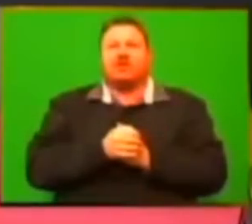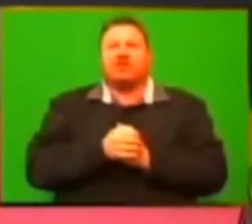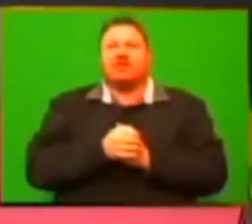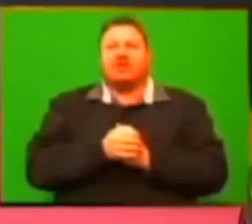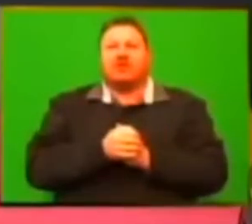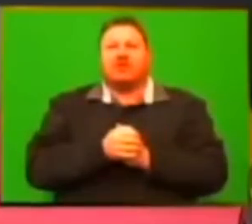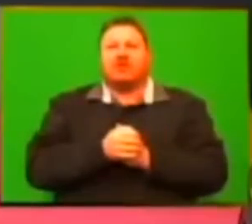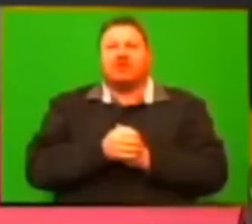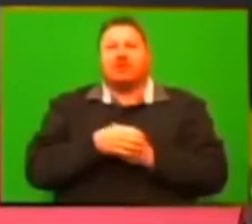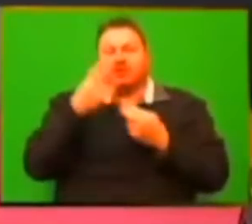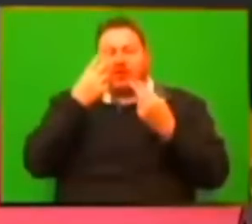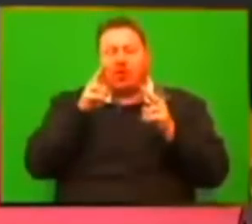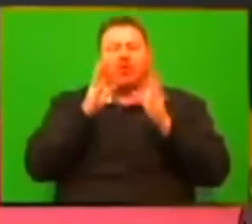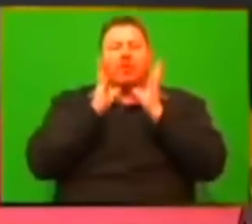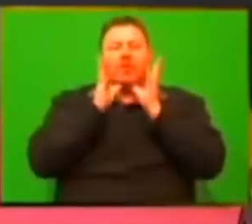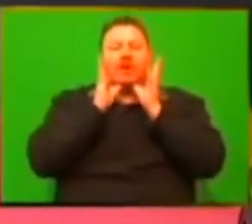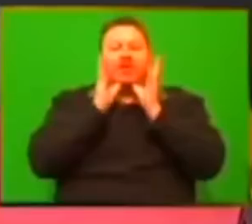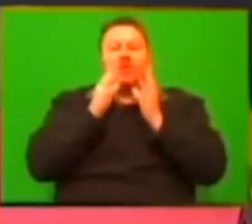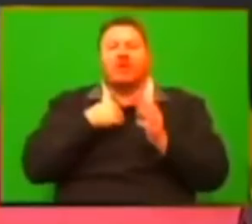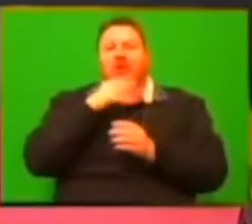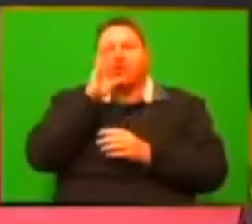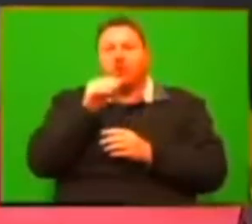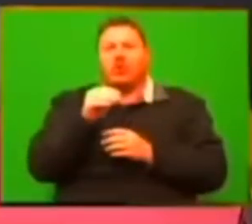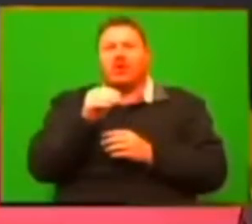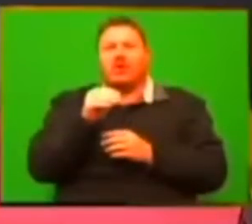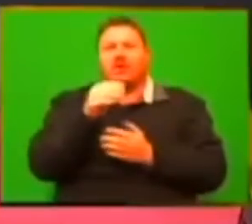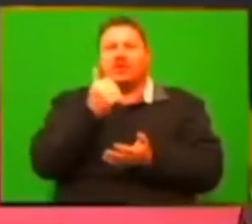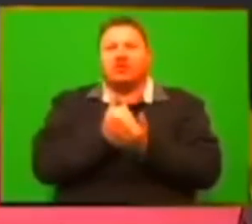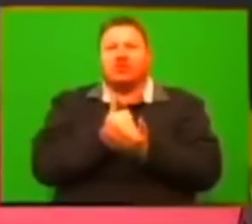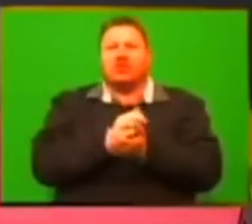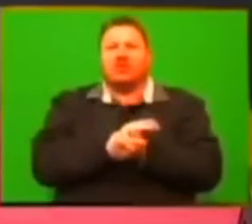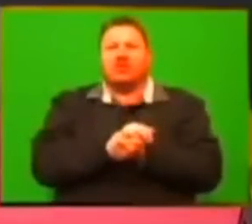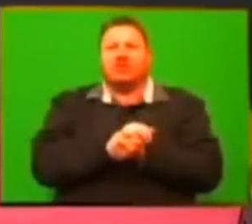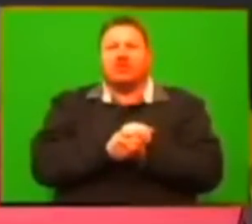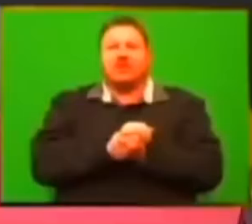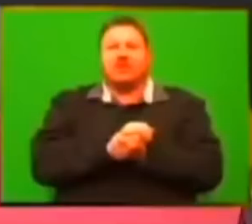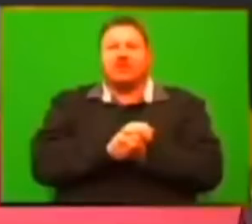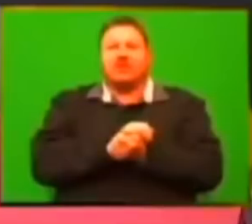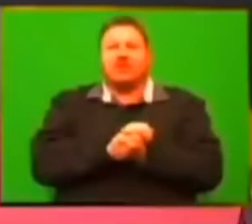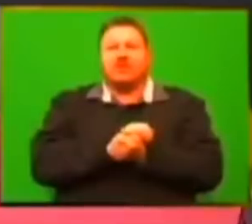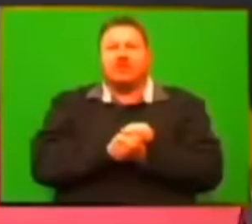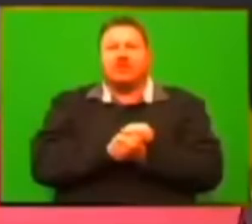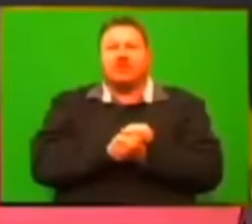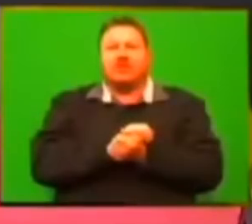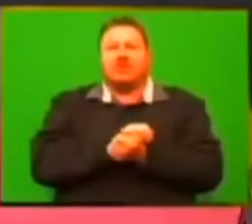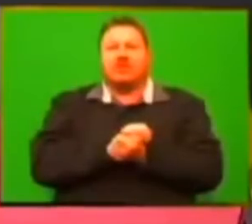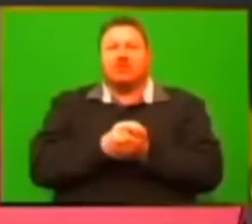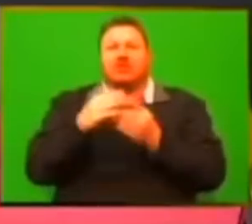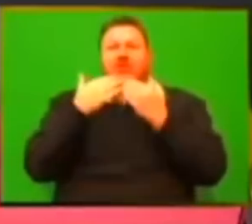Honorable MALEMA, we have requested that you take your seat, but despite that, you did. Thank you very